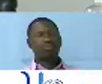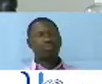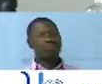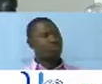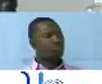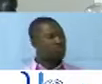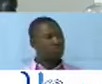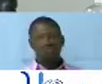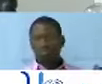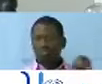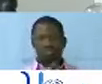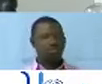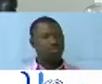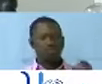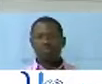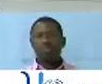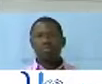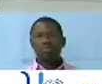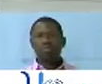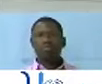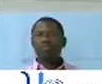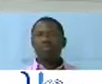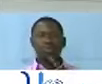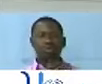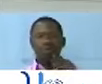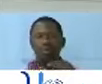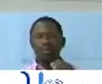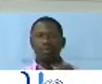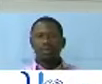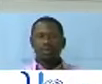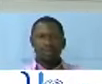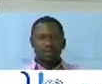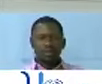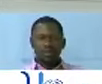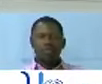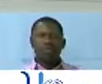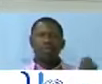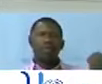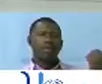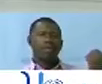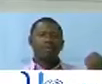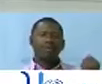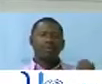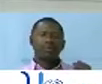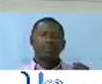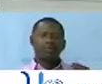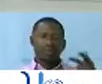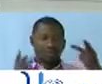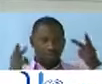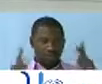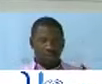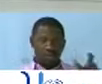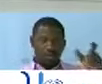not. When we talk about a separation of powers, the judiciary is not under the executive.